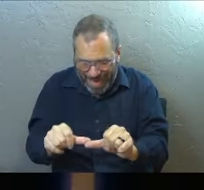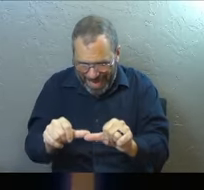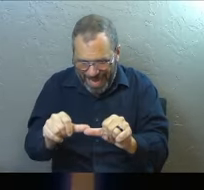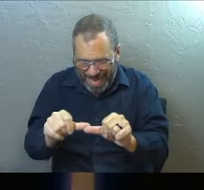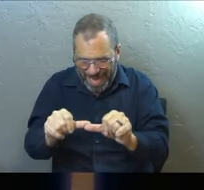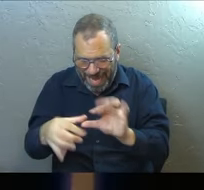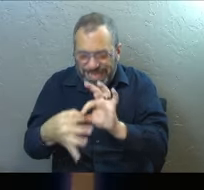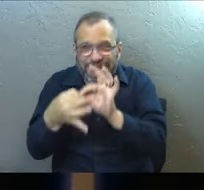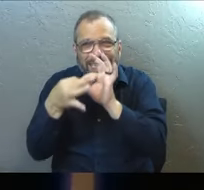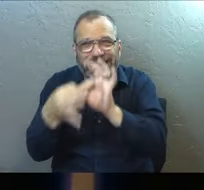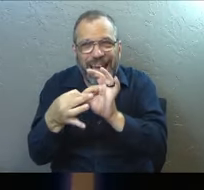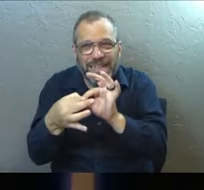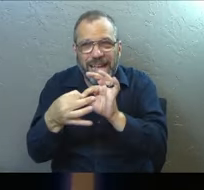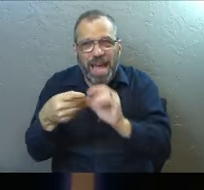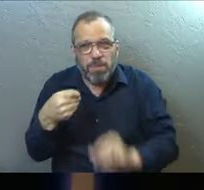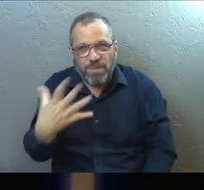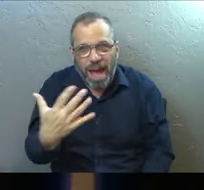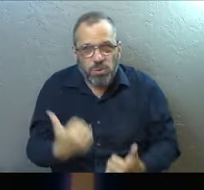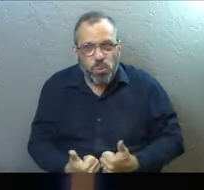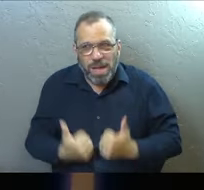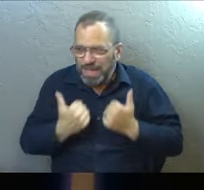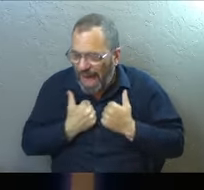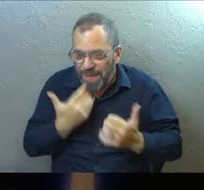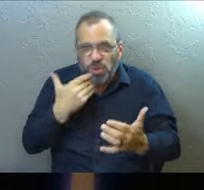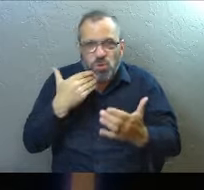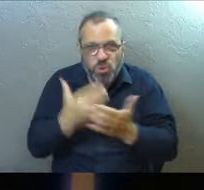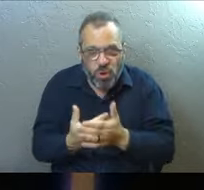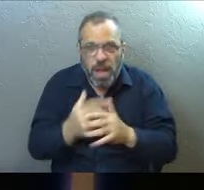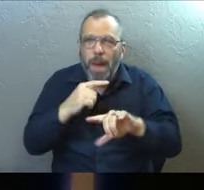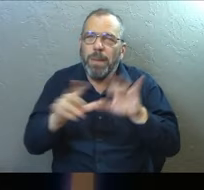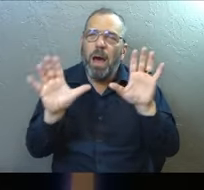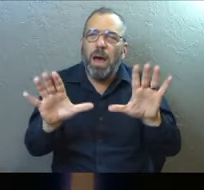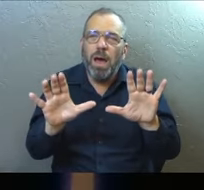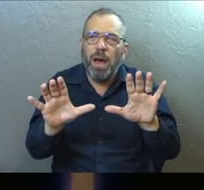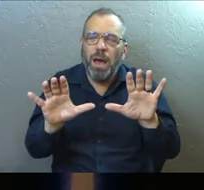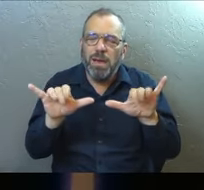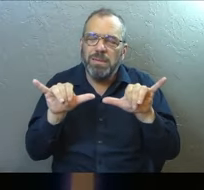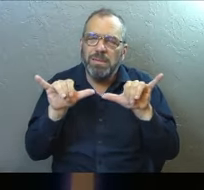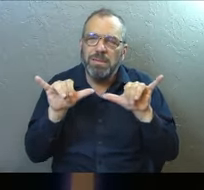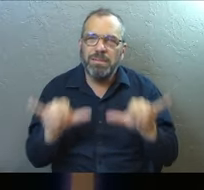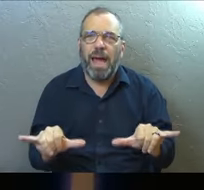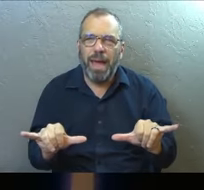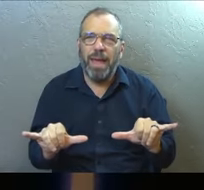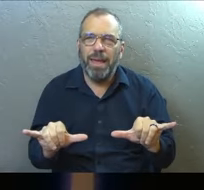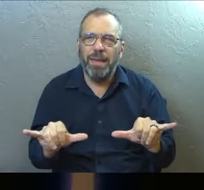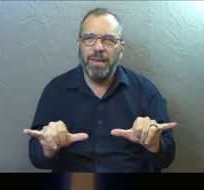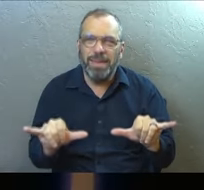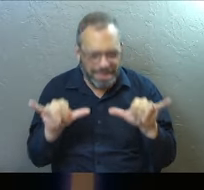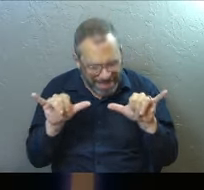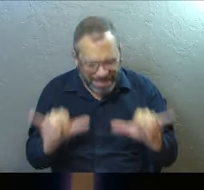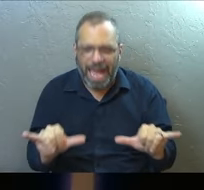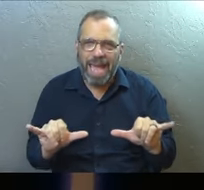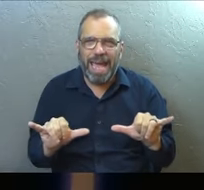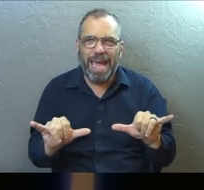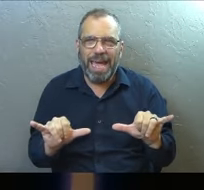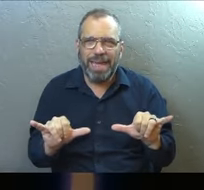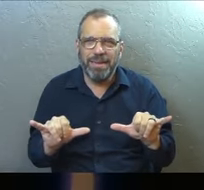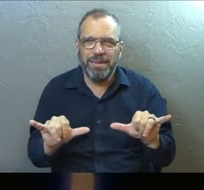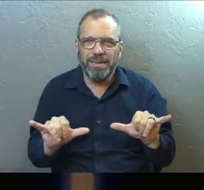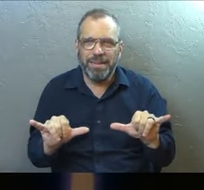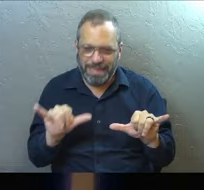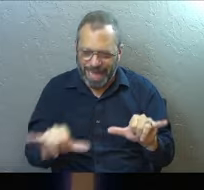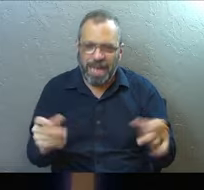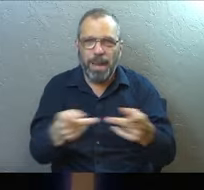Be connected and I'm going to provide life and all sorts of good things to you. But just remain and stay and be in that